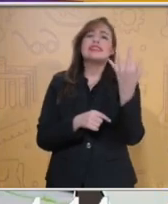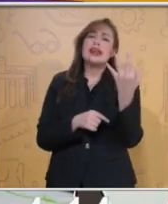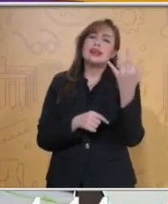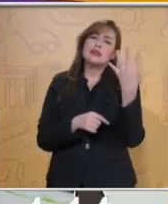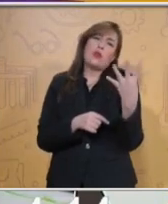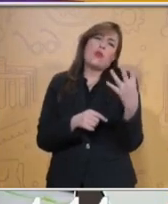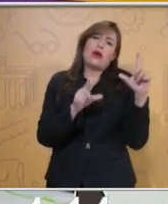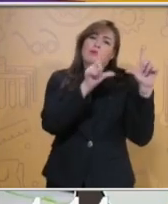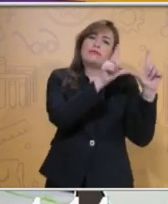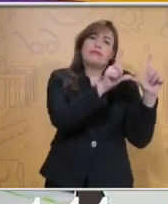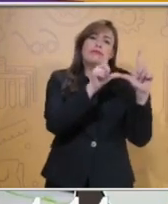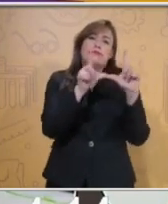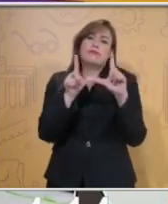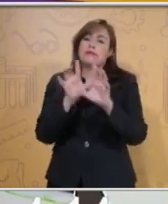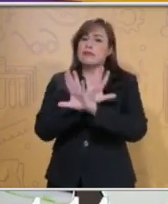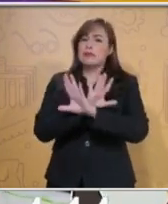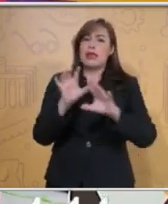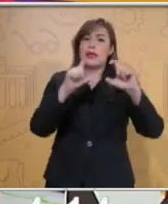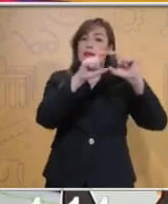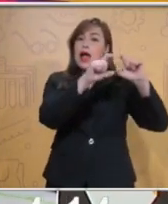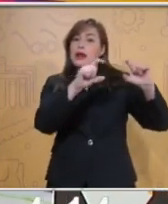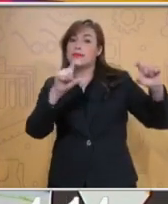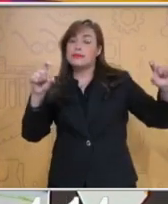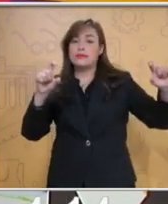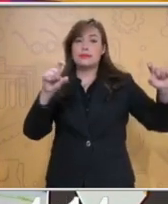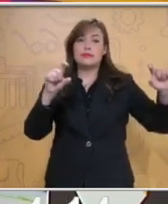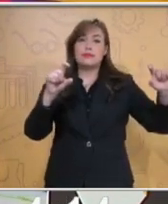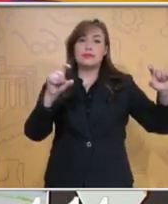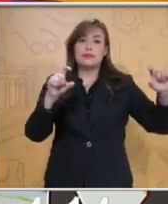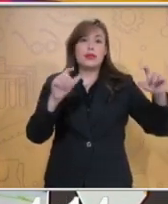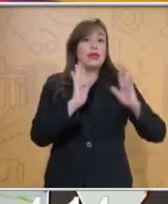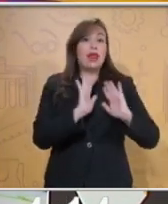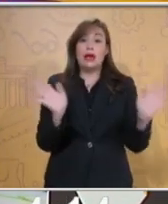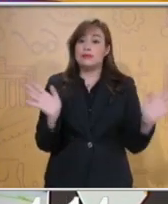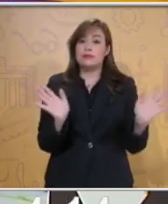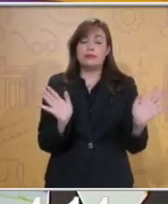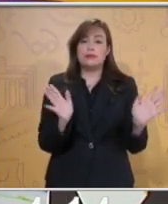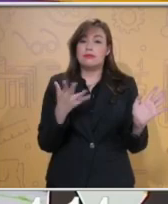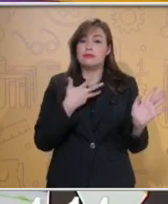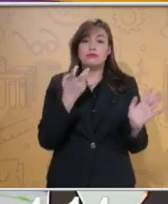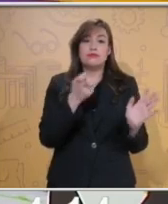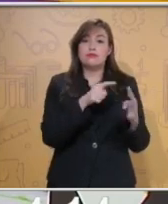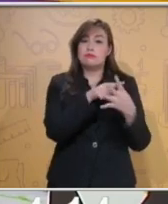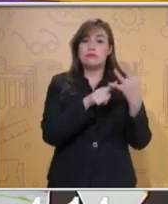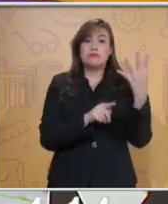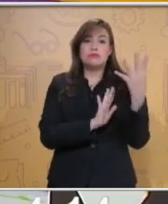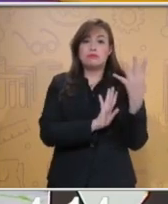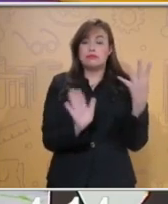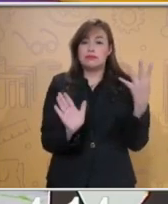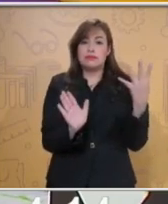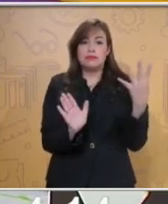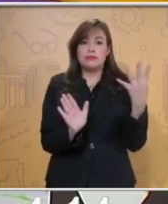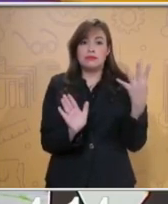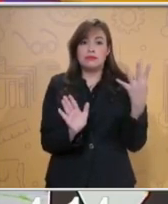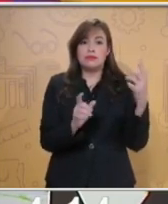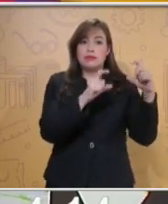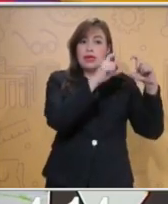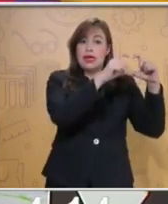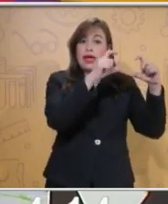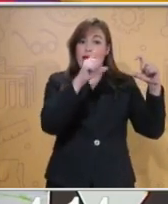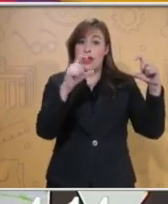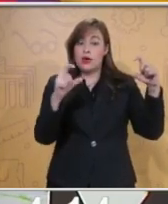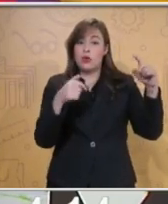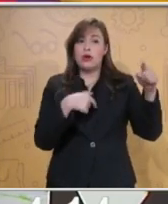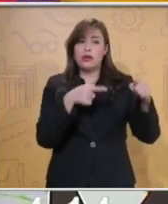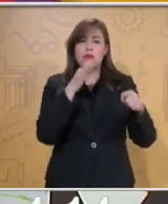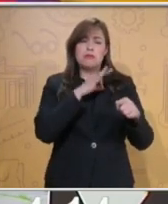panels, or just one level of panels or frames, and that's all. In that group of panels or frames, you